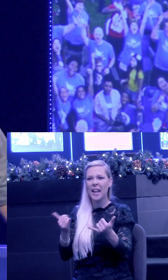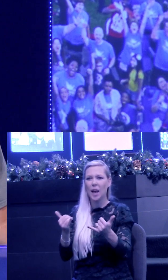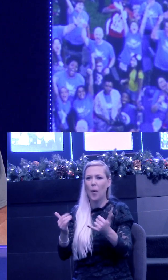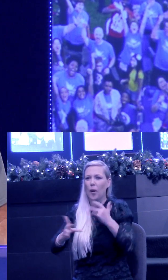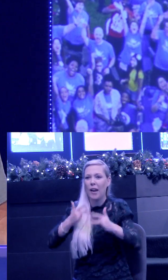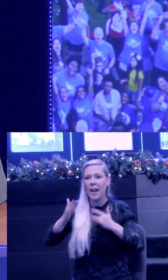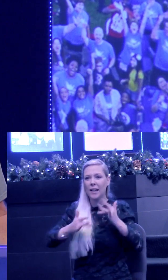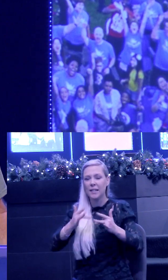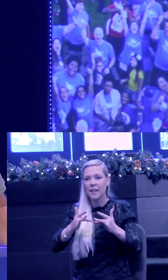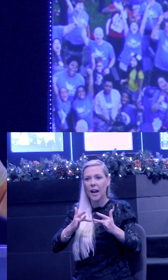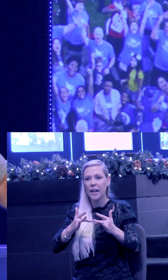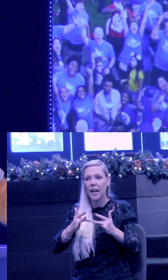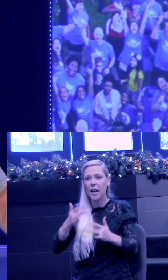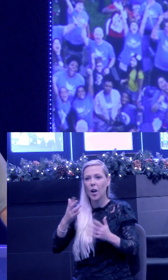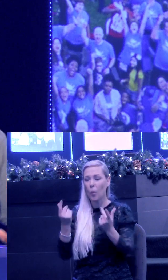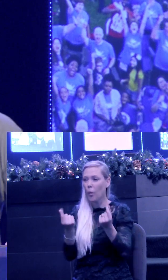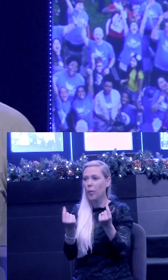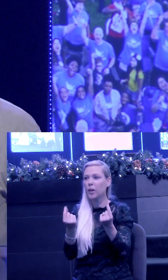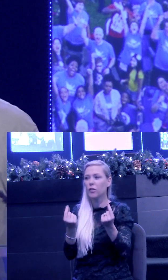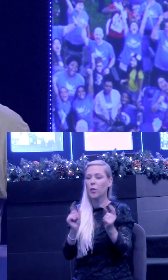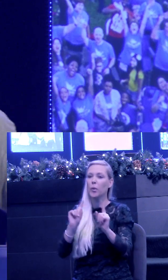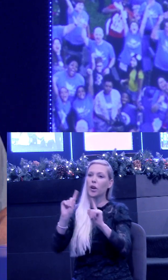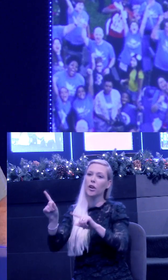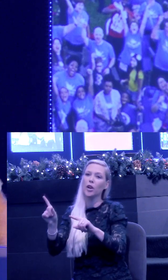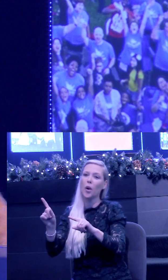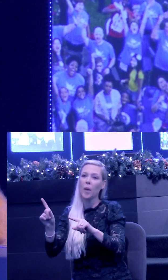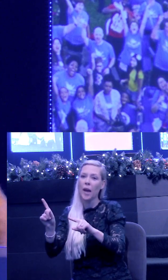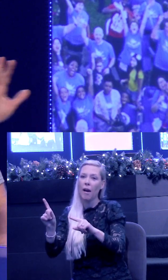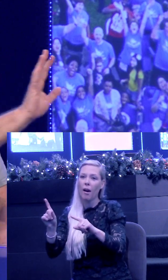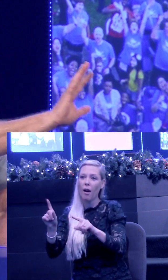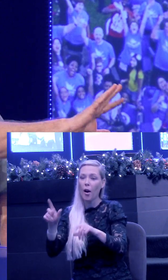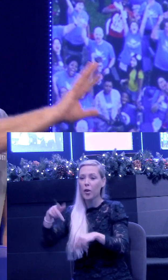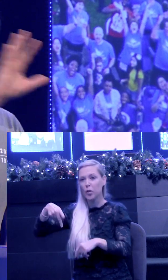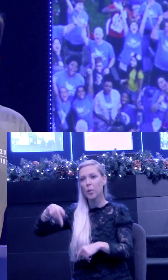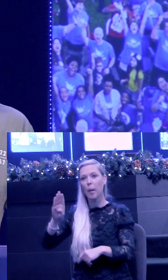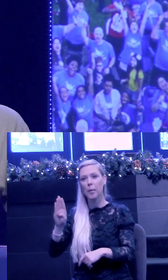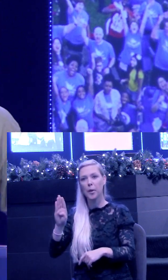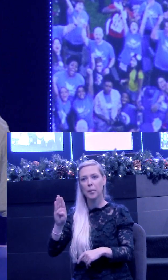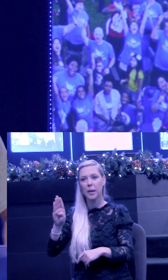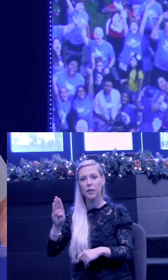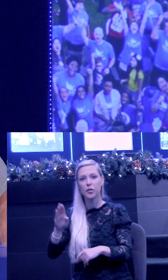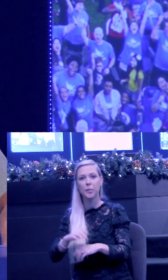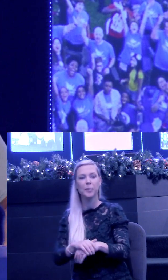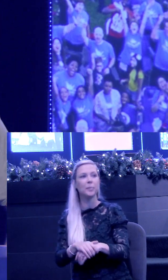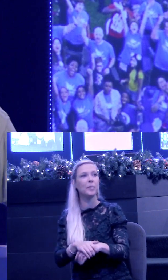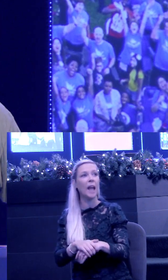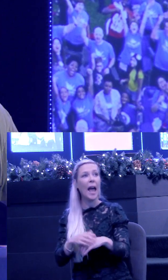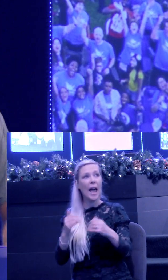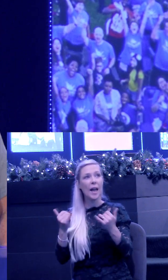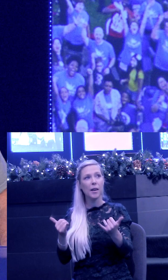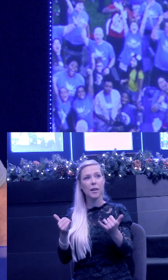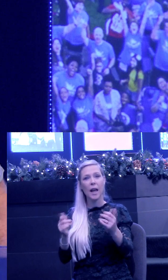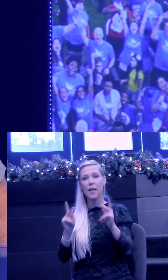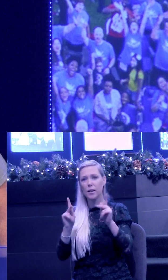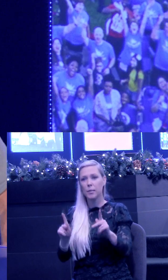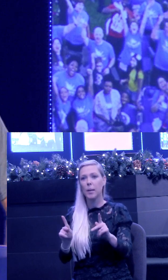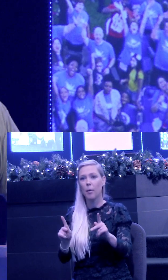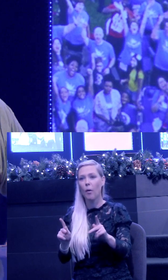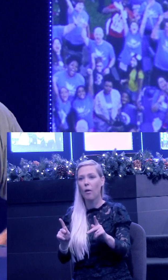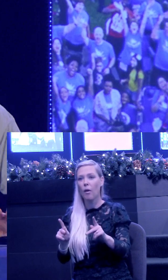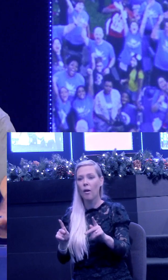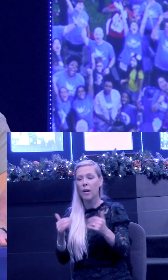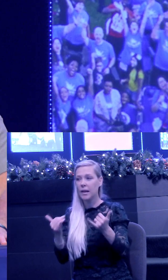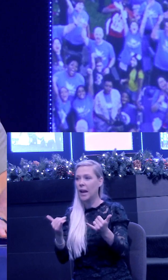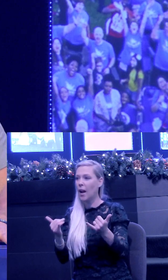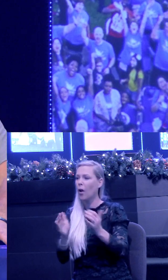we're renovating that building. And here's the thing, there's some of you who are in this building right here, right now, that you need to pray about whether God